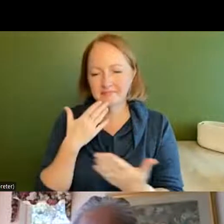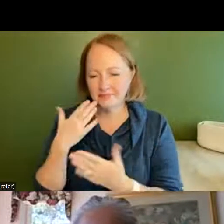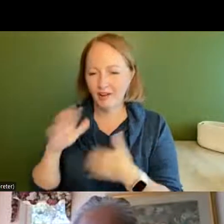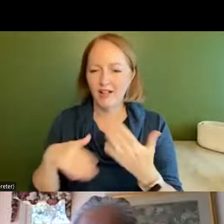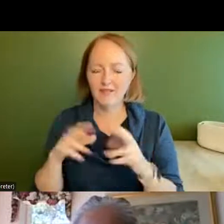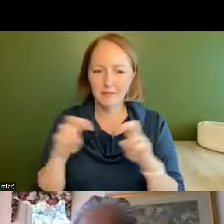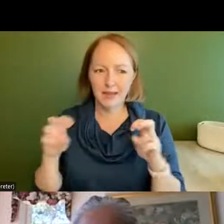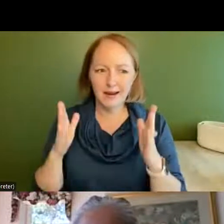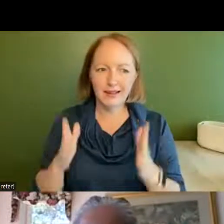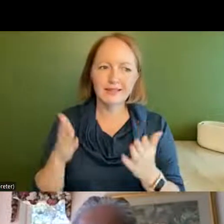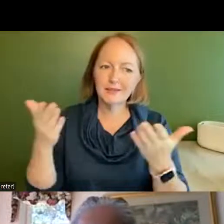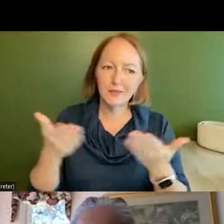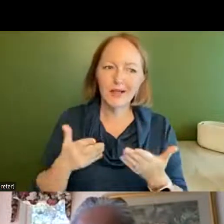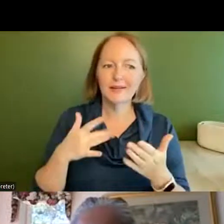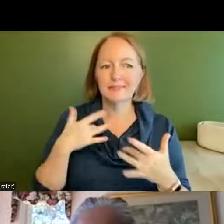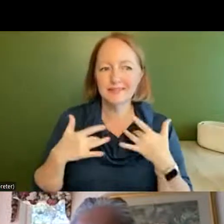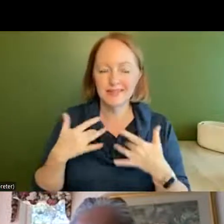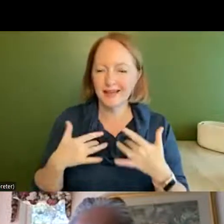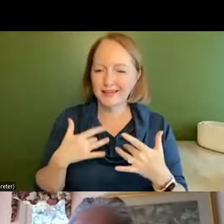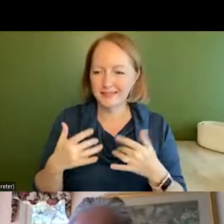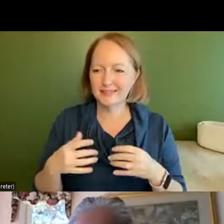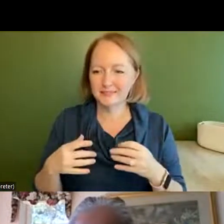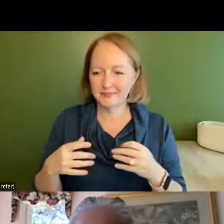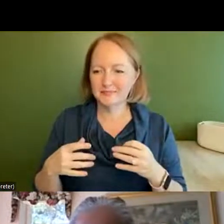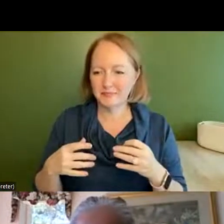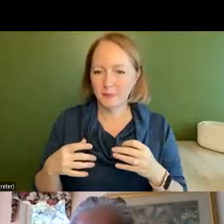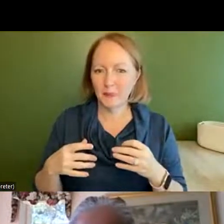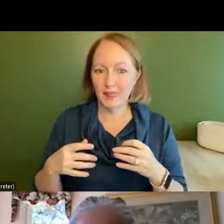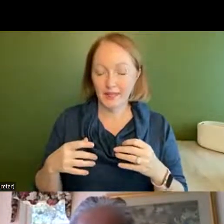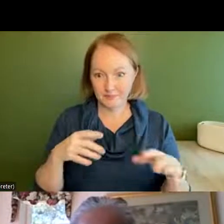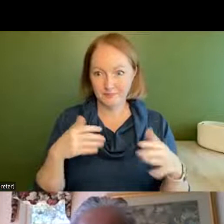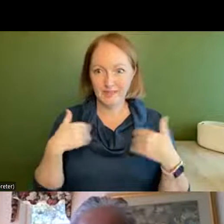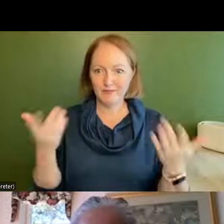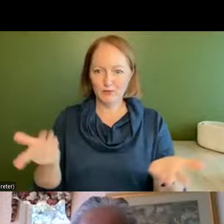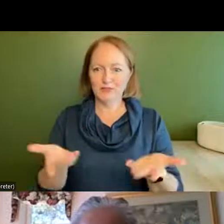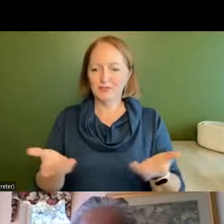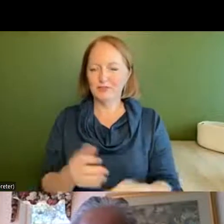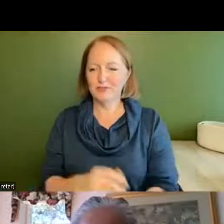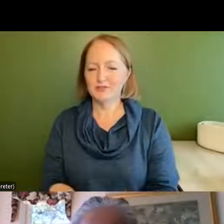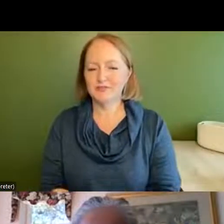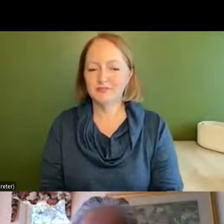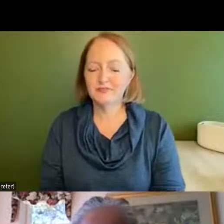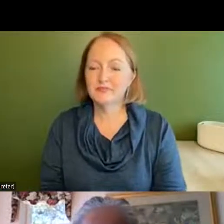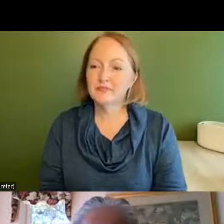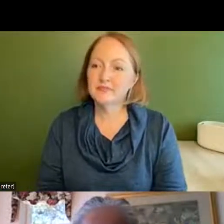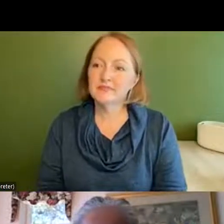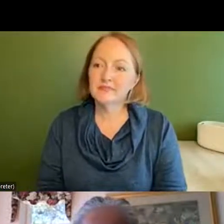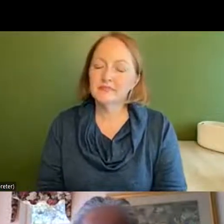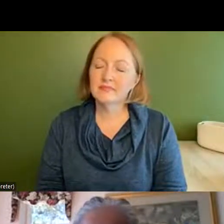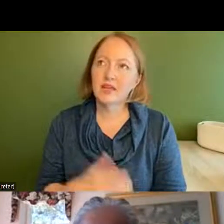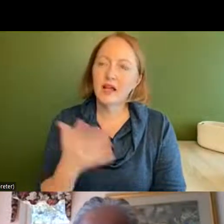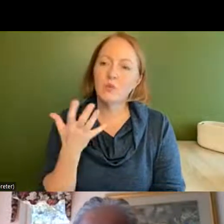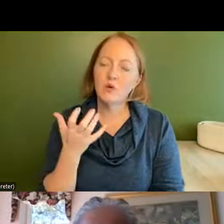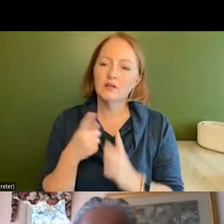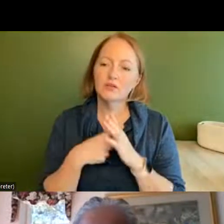panelists and welcome. We're really excited to have you here. So I want to start